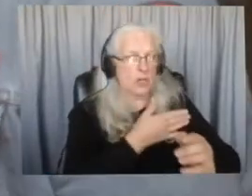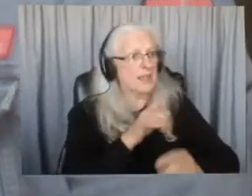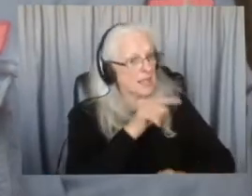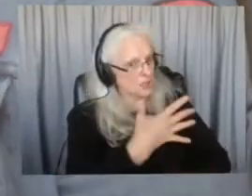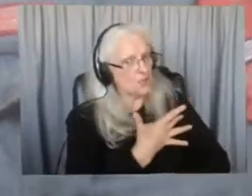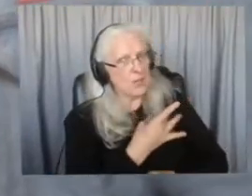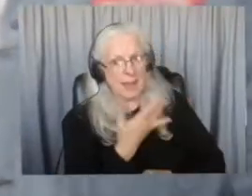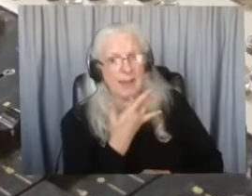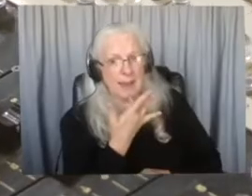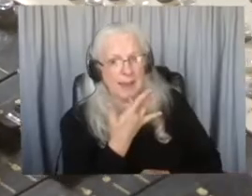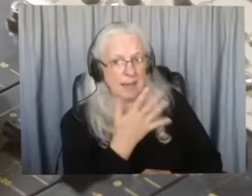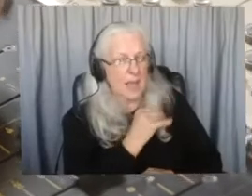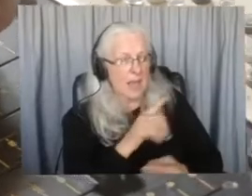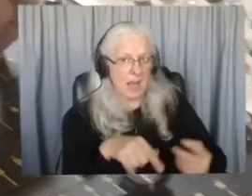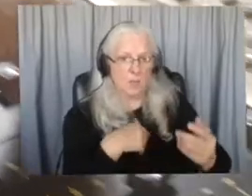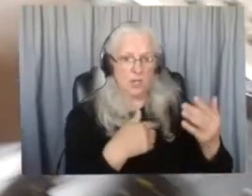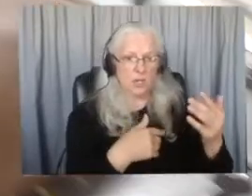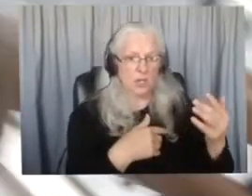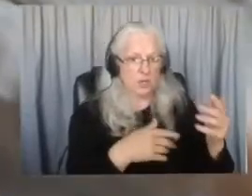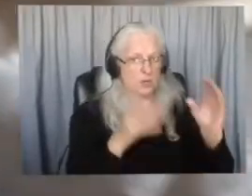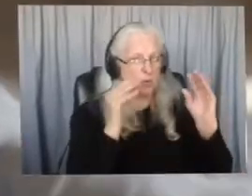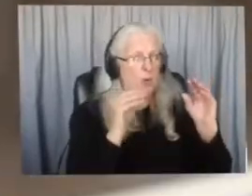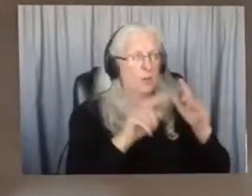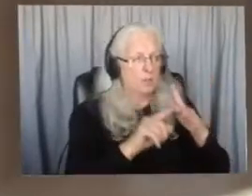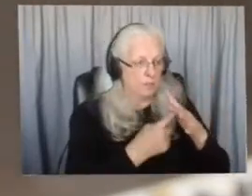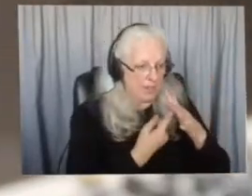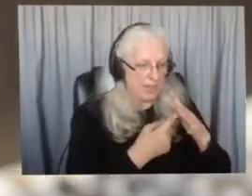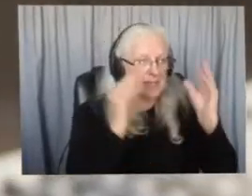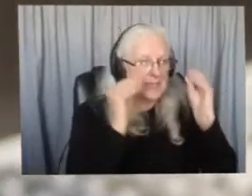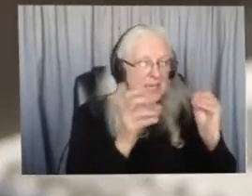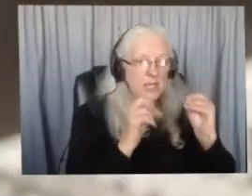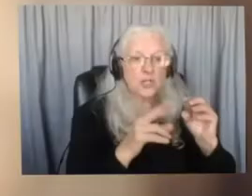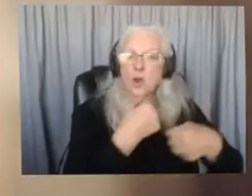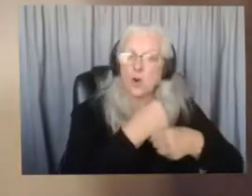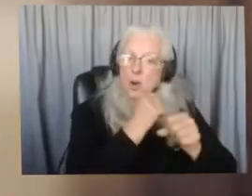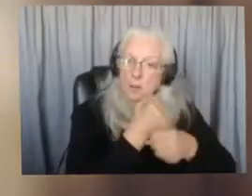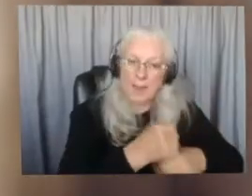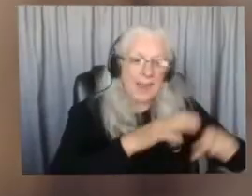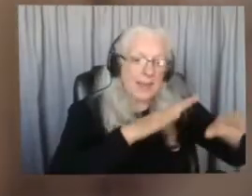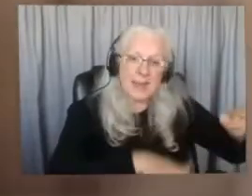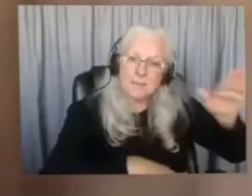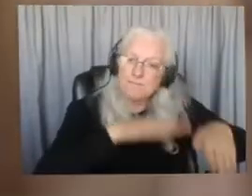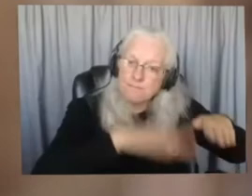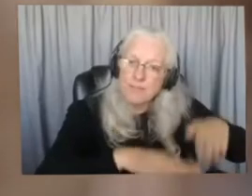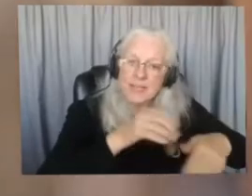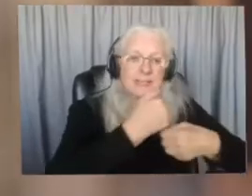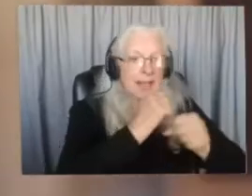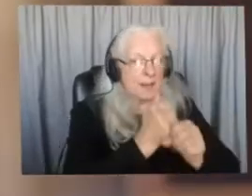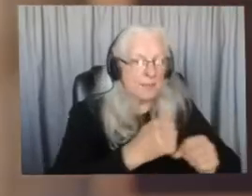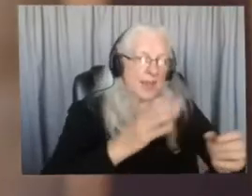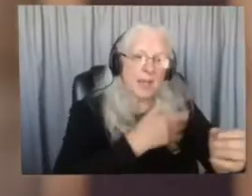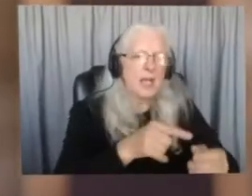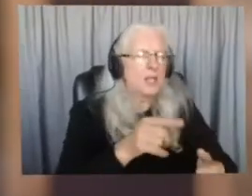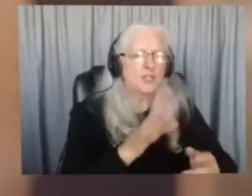point where you start DJing and you start, you know, maybe making beats and producing music, just do what you want and do what you like and